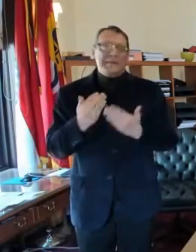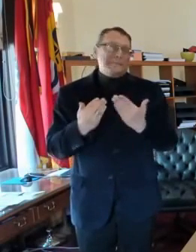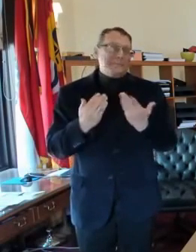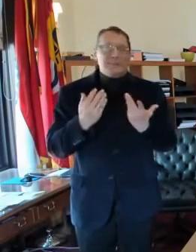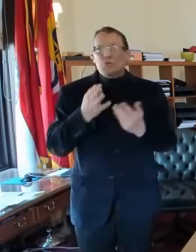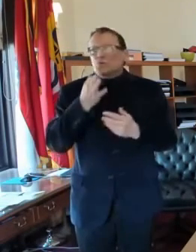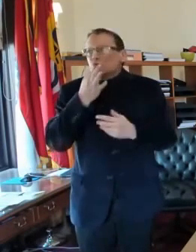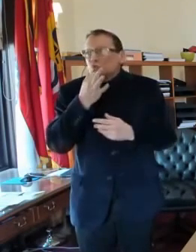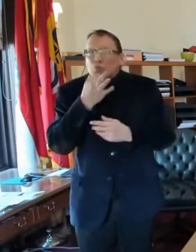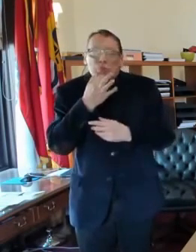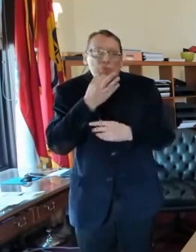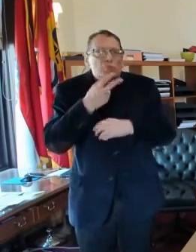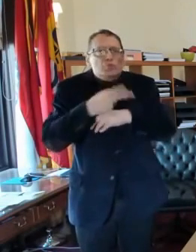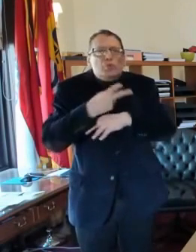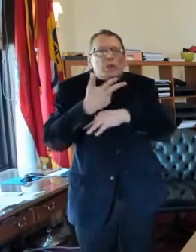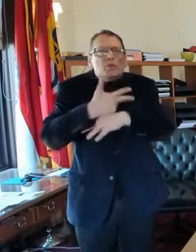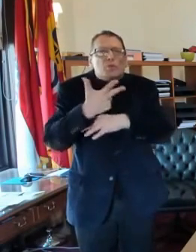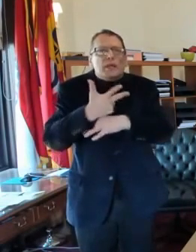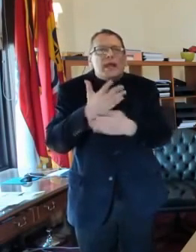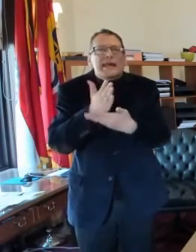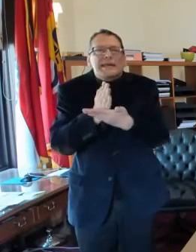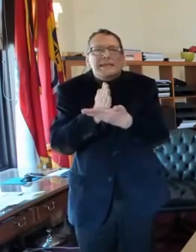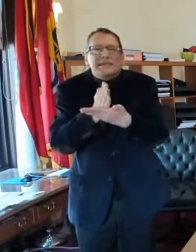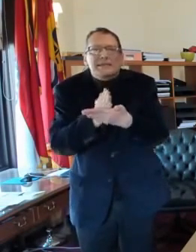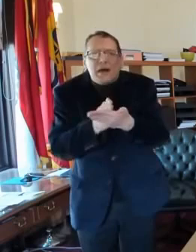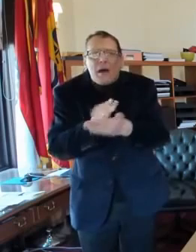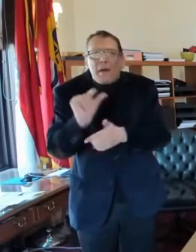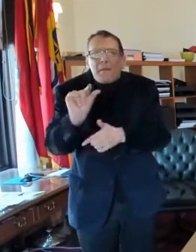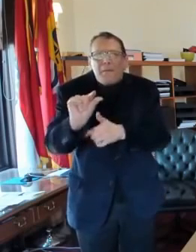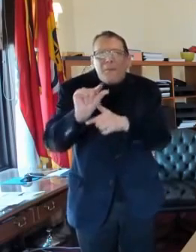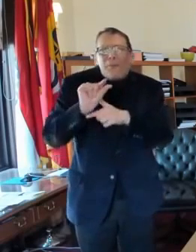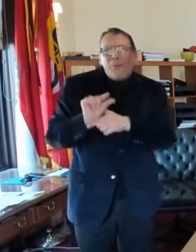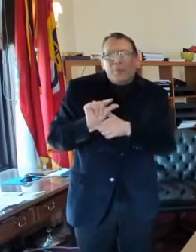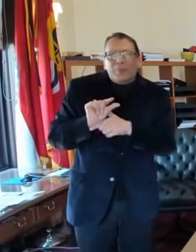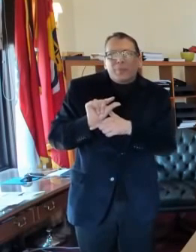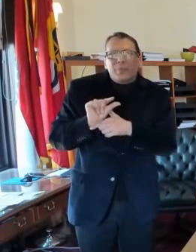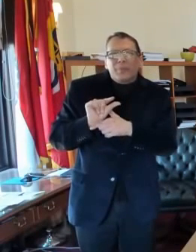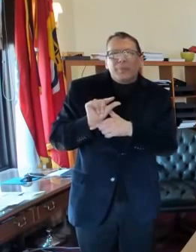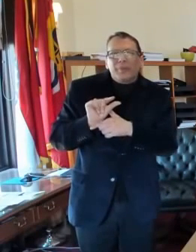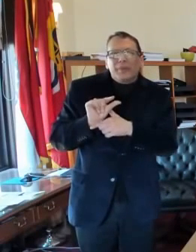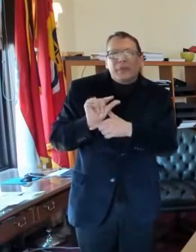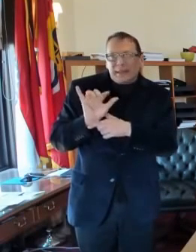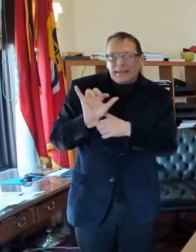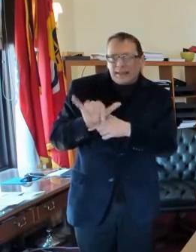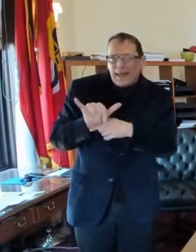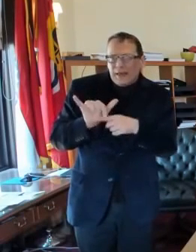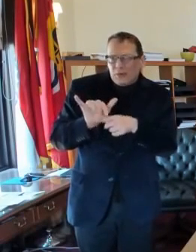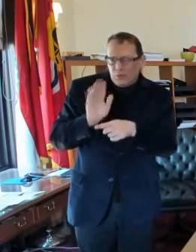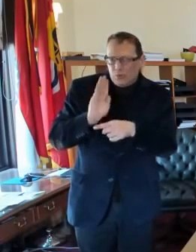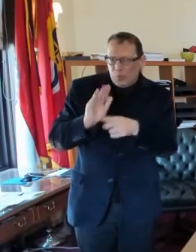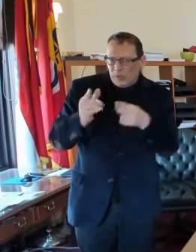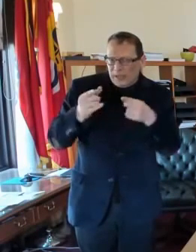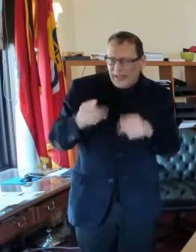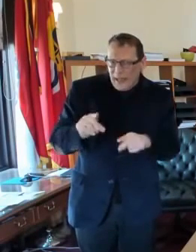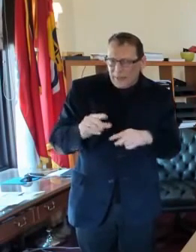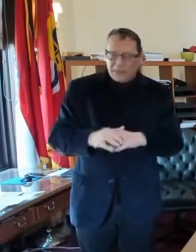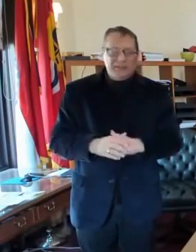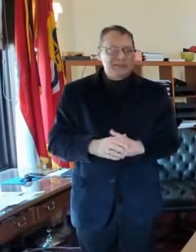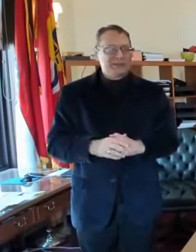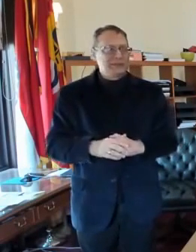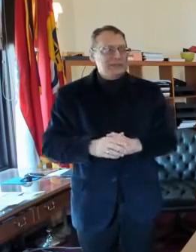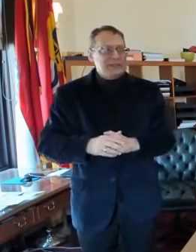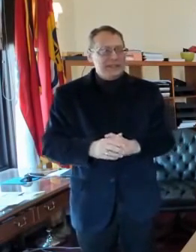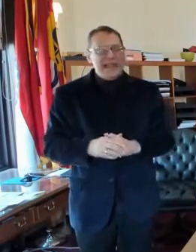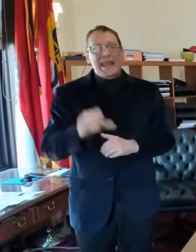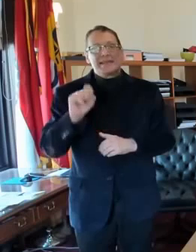days, or at least within the next week. So we hope that will occur. As you probably